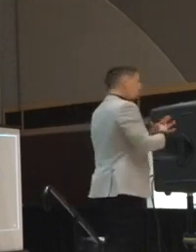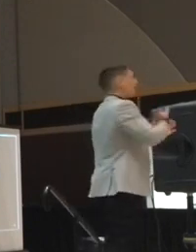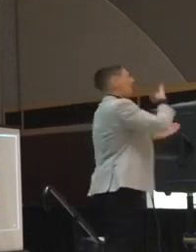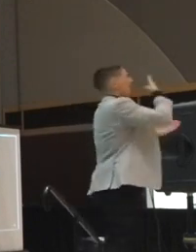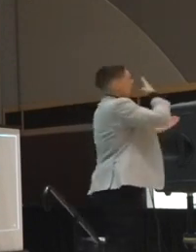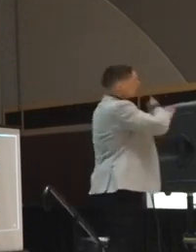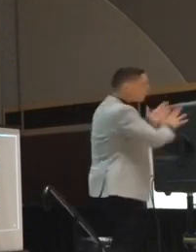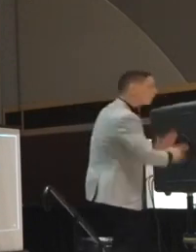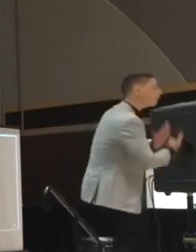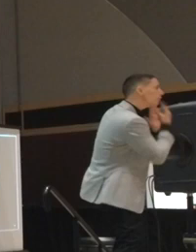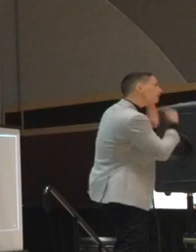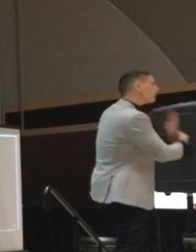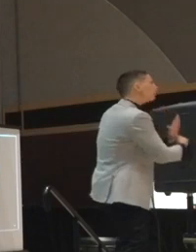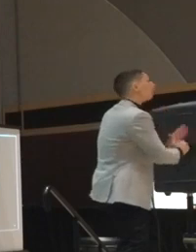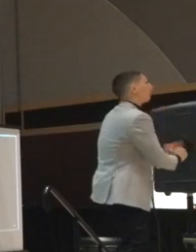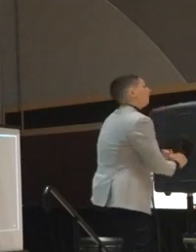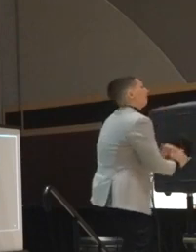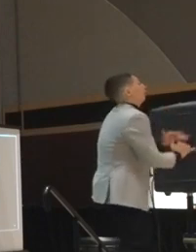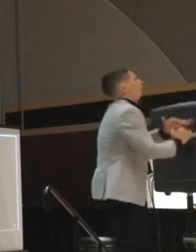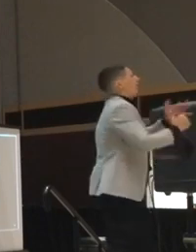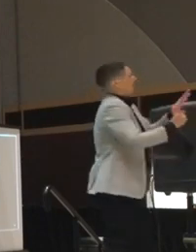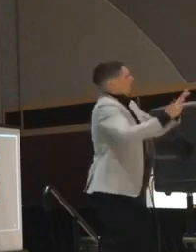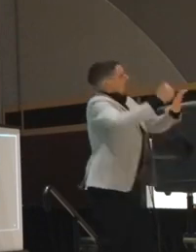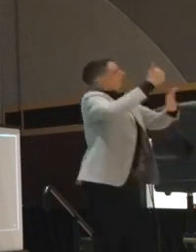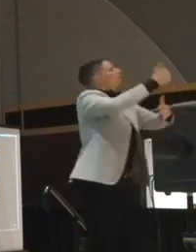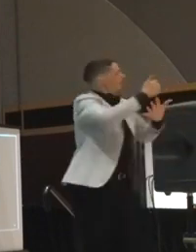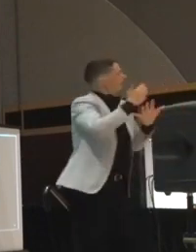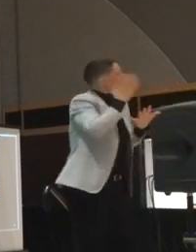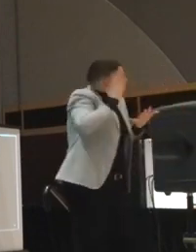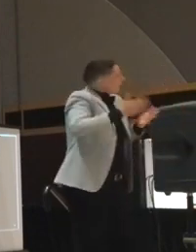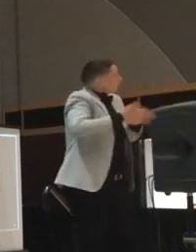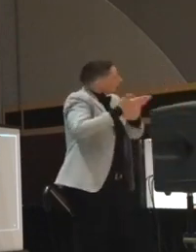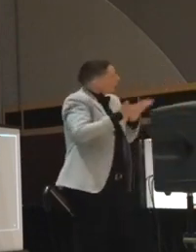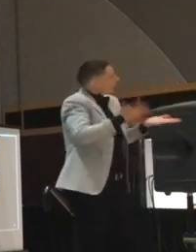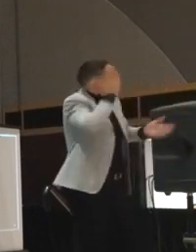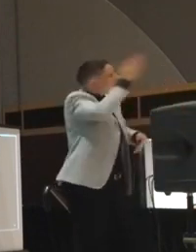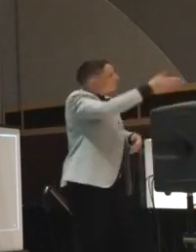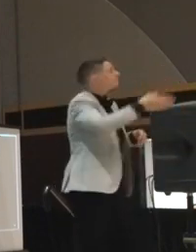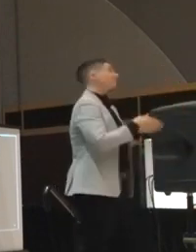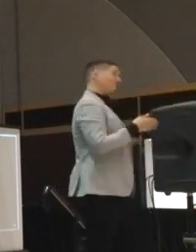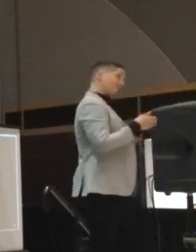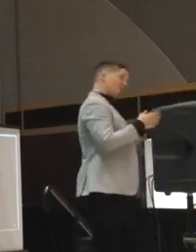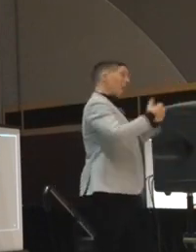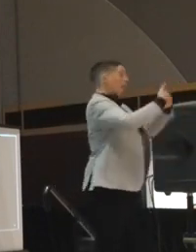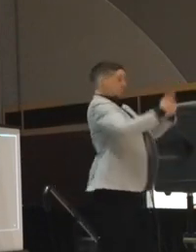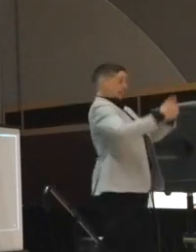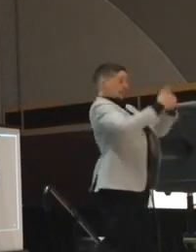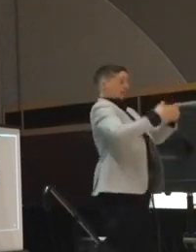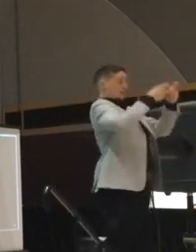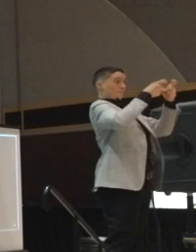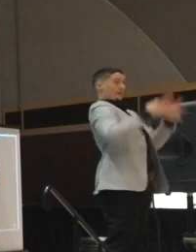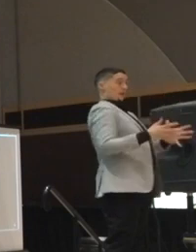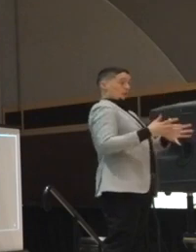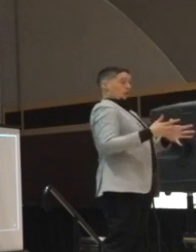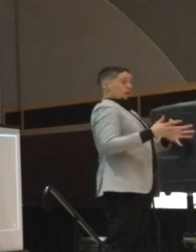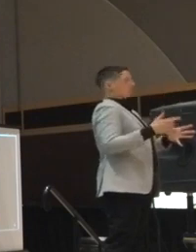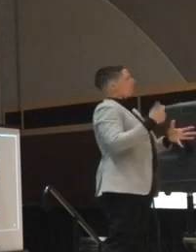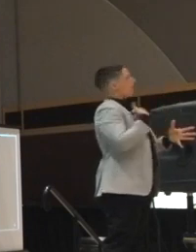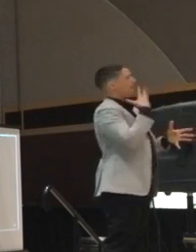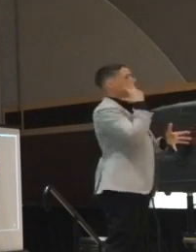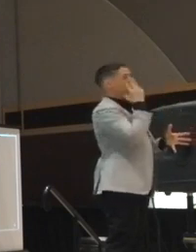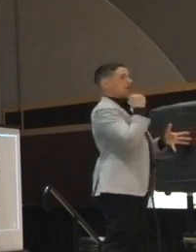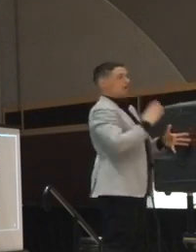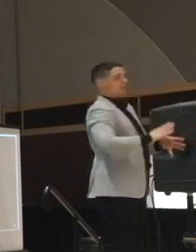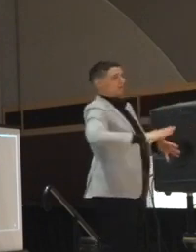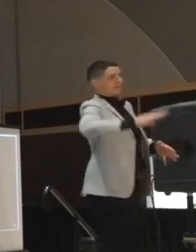you, been there, seen all of that. And plant managers, I've seen them from the very best from the absolute worst.